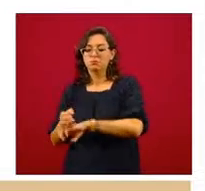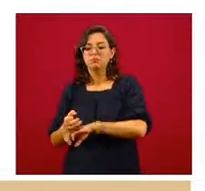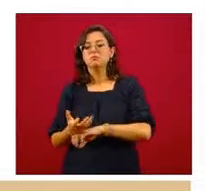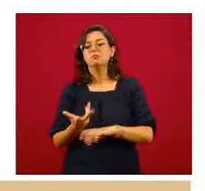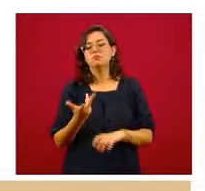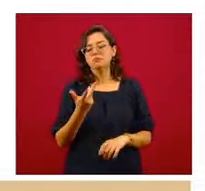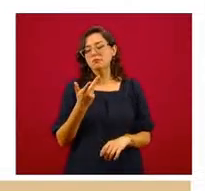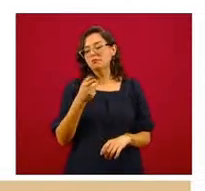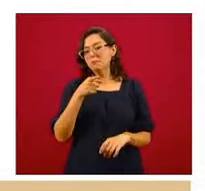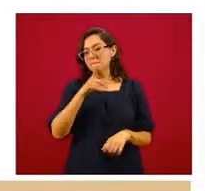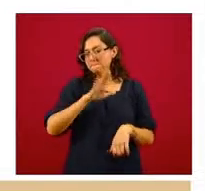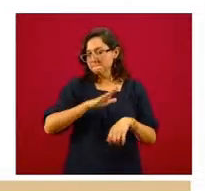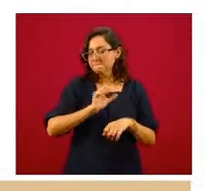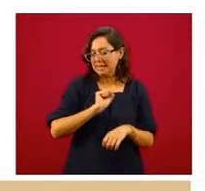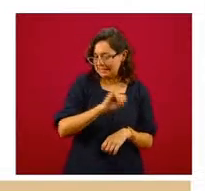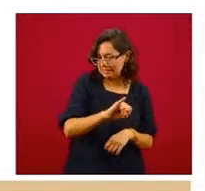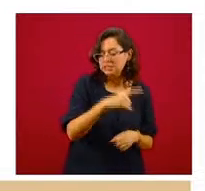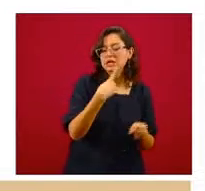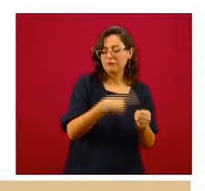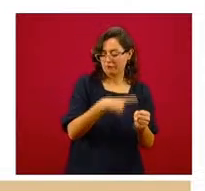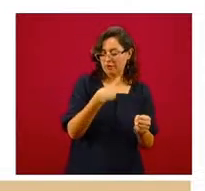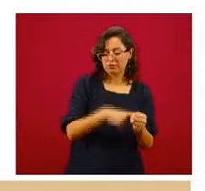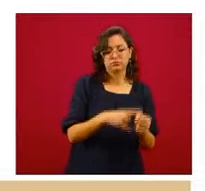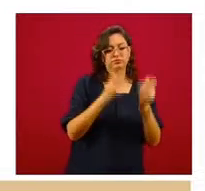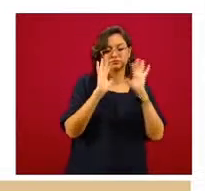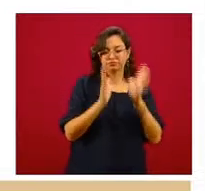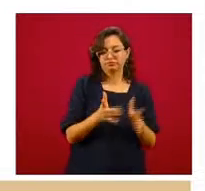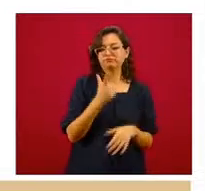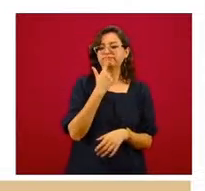states with a confirmed